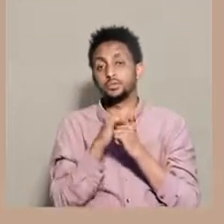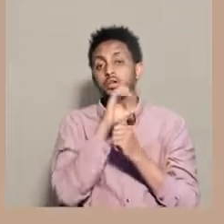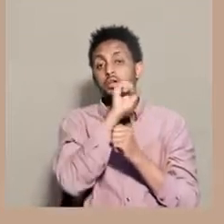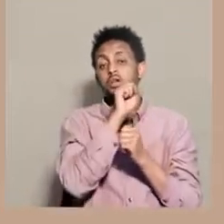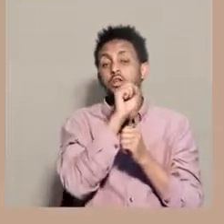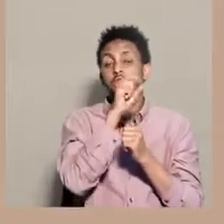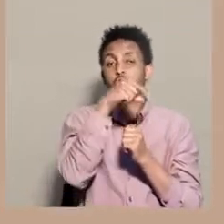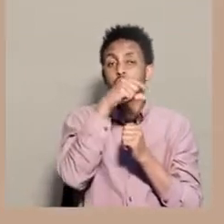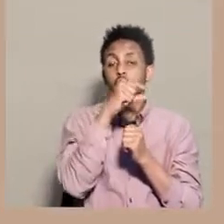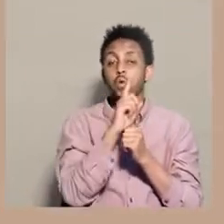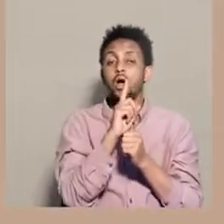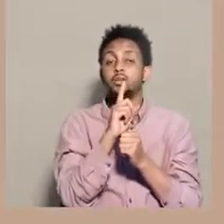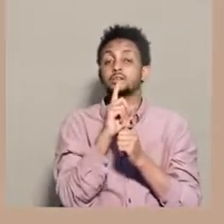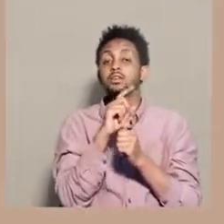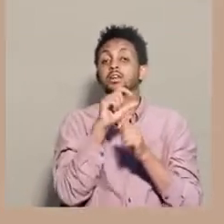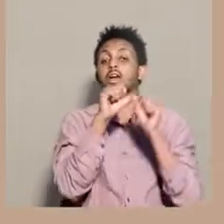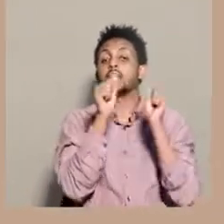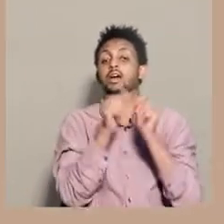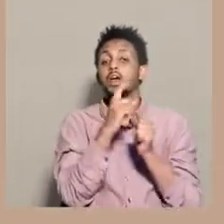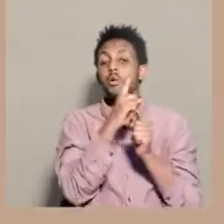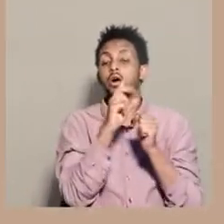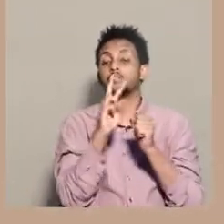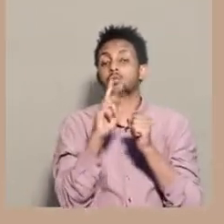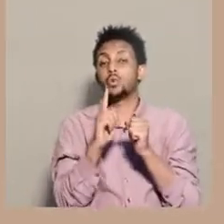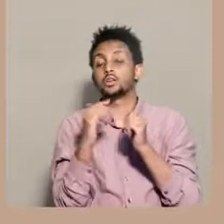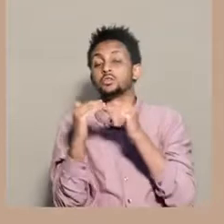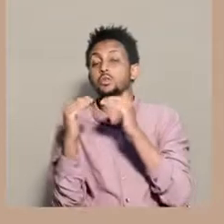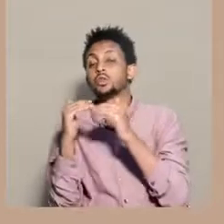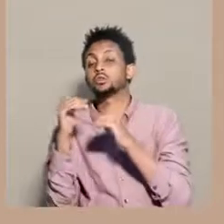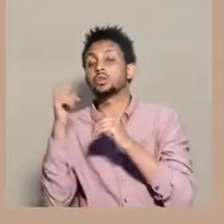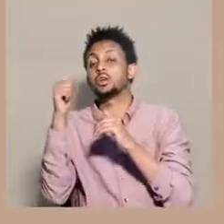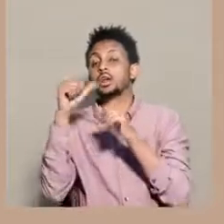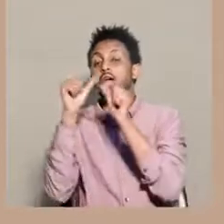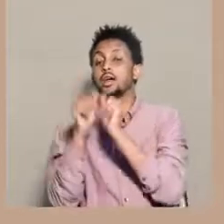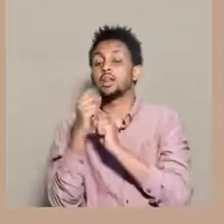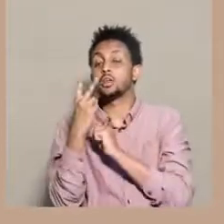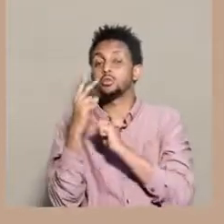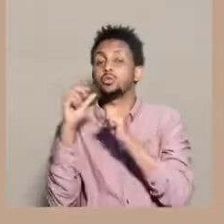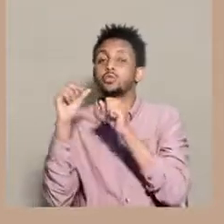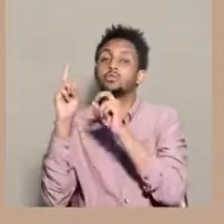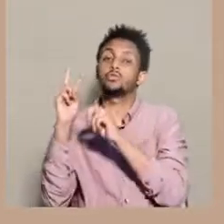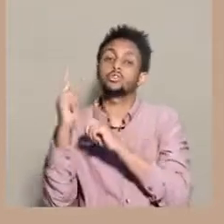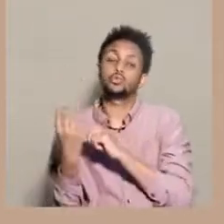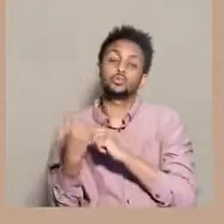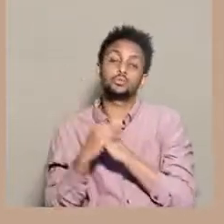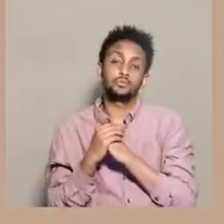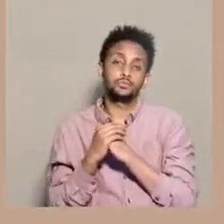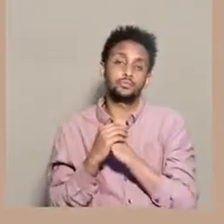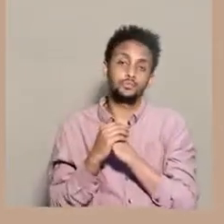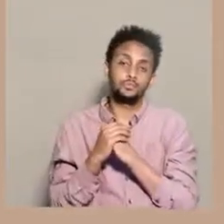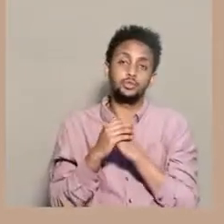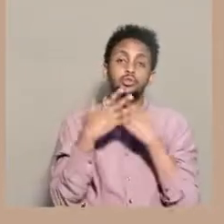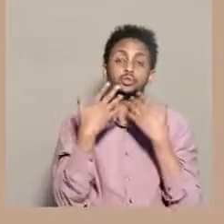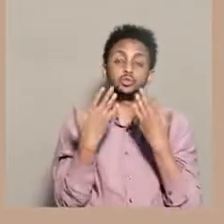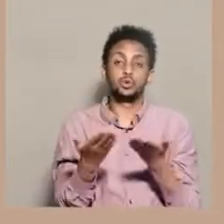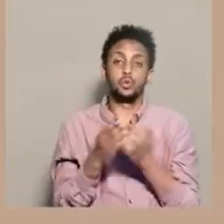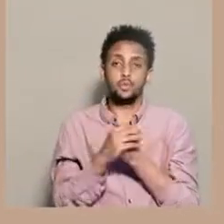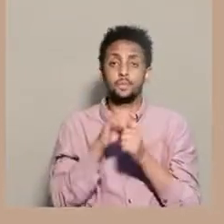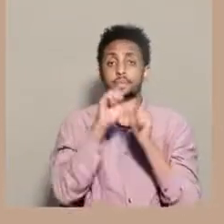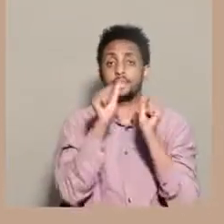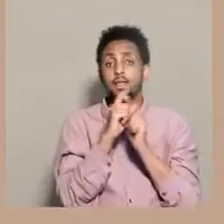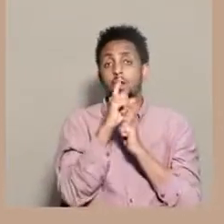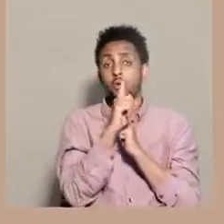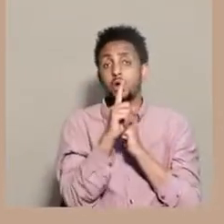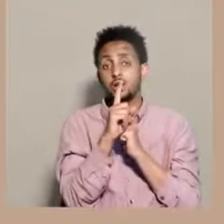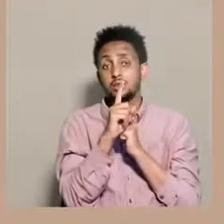section 1, it says area 1 V1 is equals to area 2 V2. So area